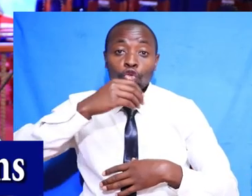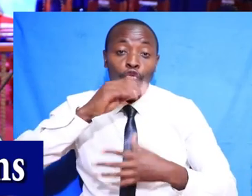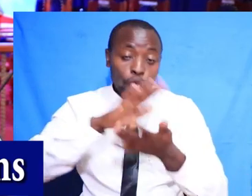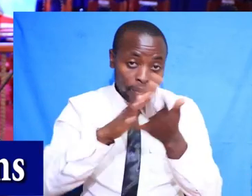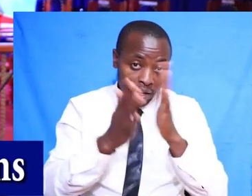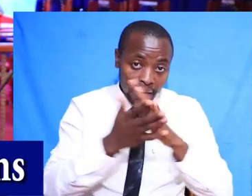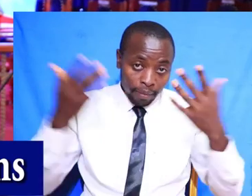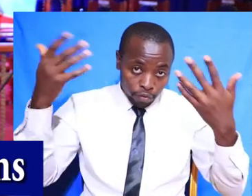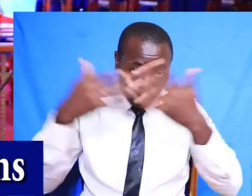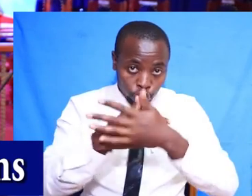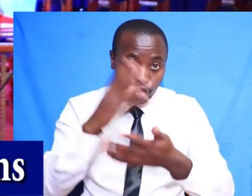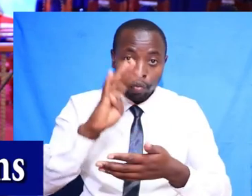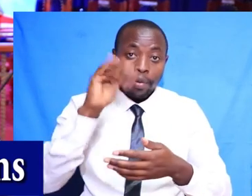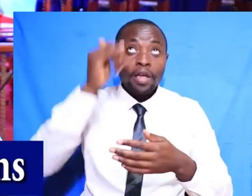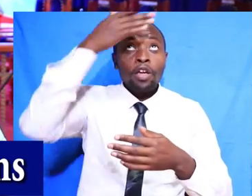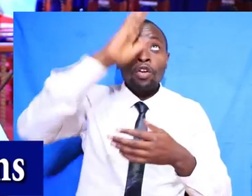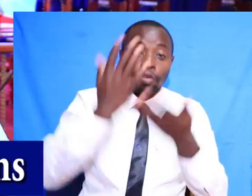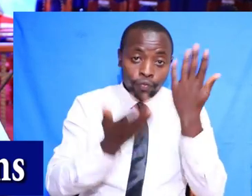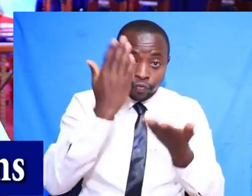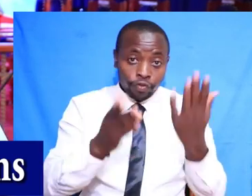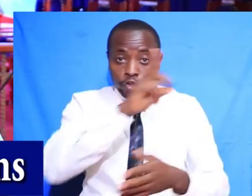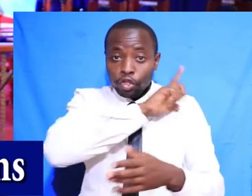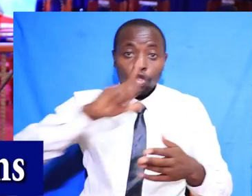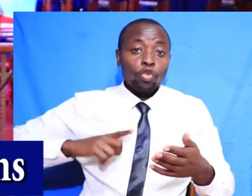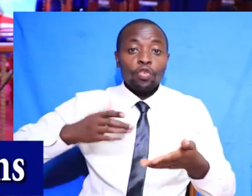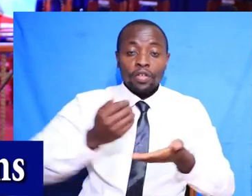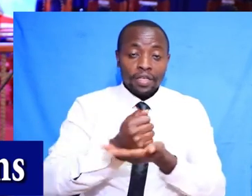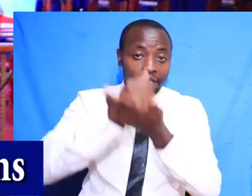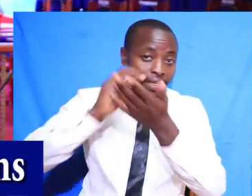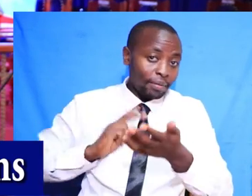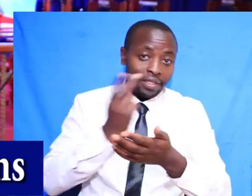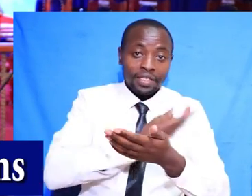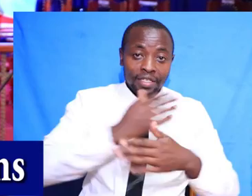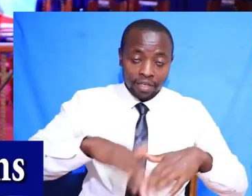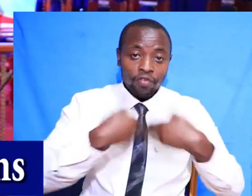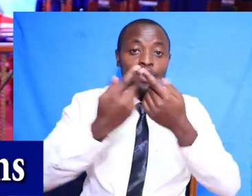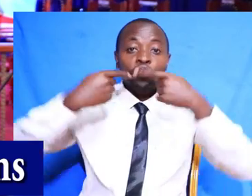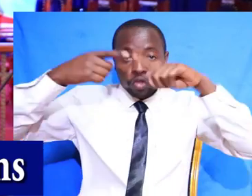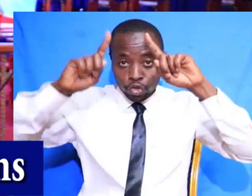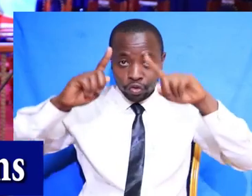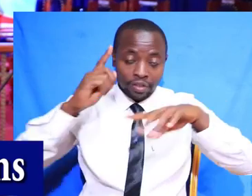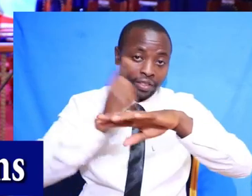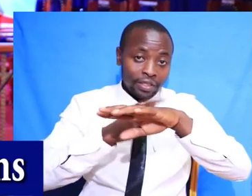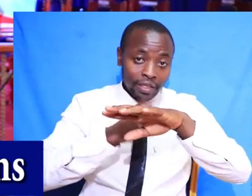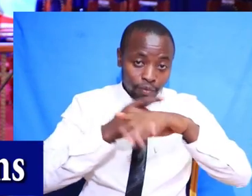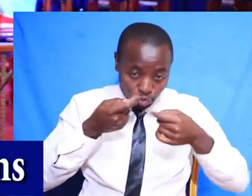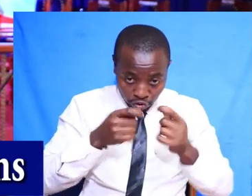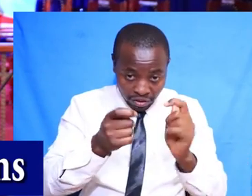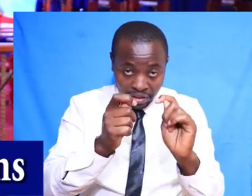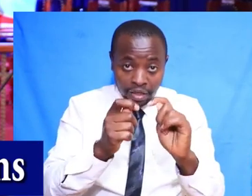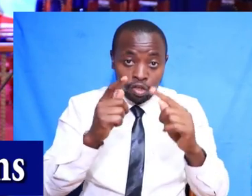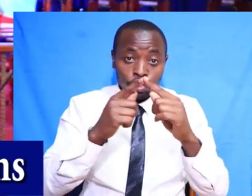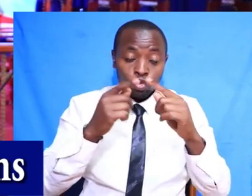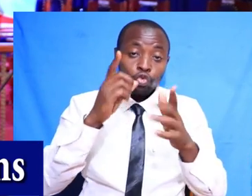nourished by God. May the Lord help us and give us victory as we endeavor to